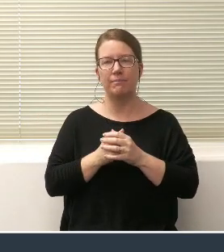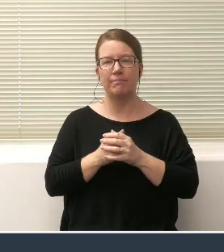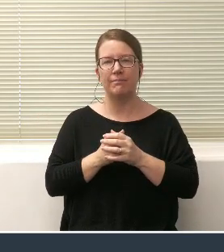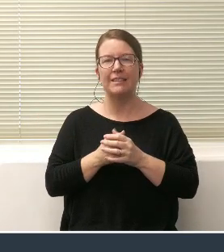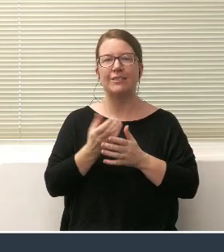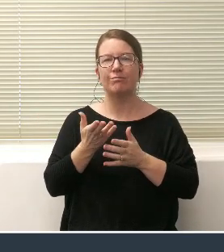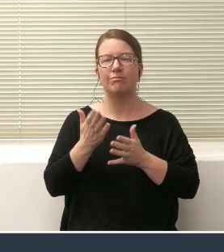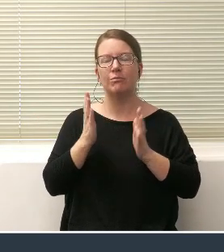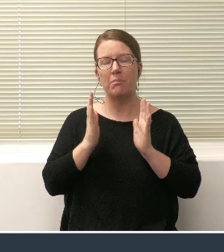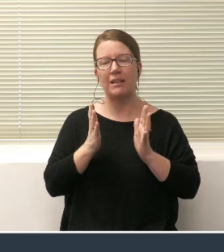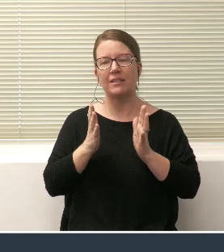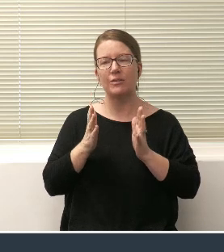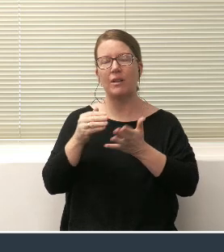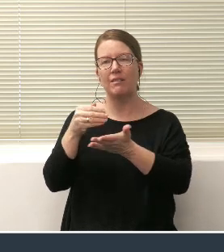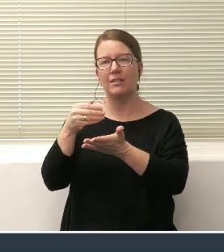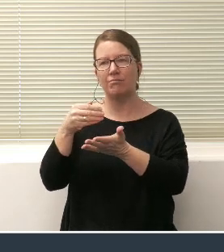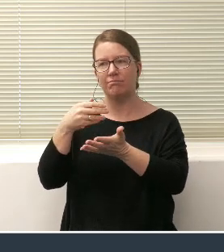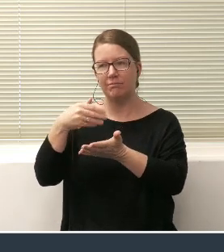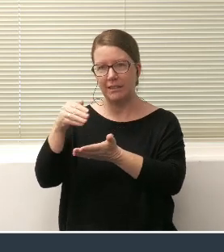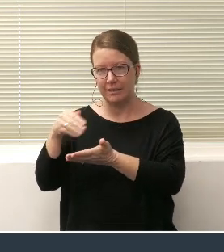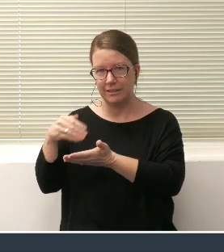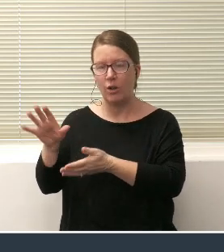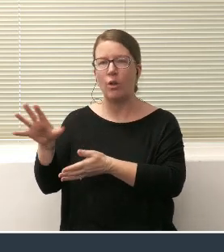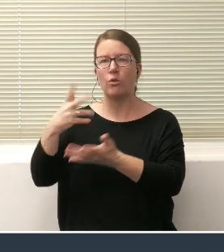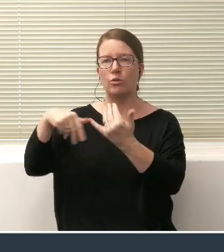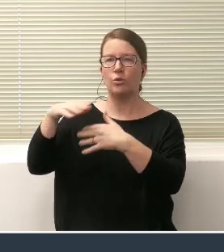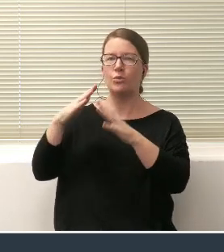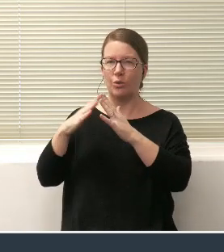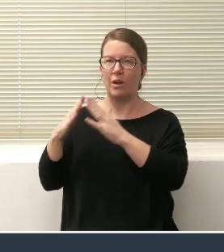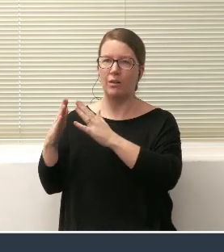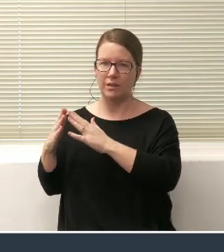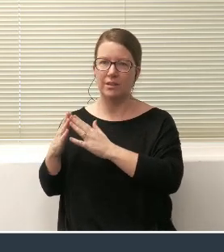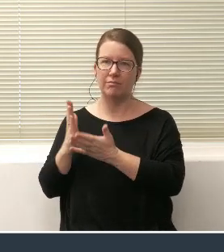is the divestment of those 3 villages to enable the rest to be successful.